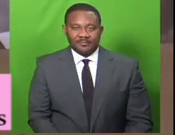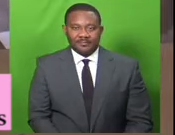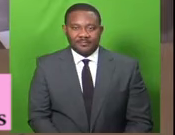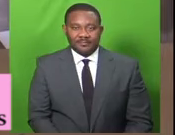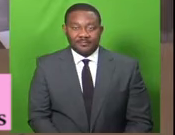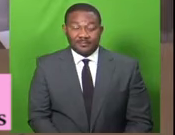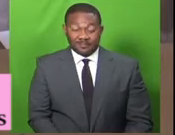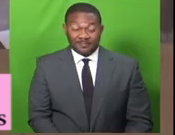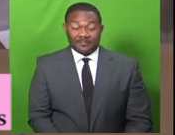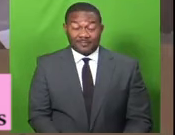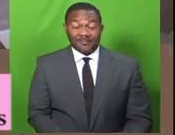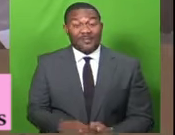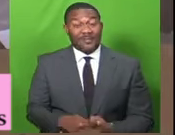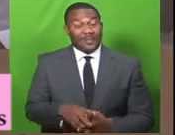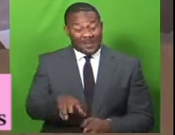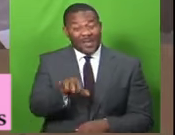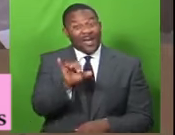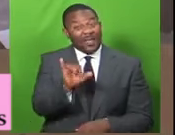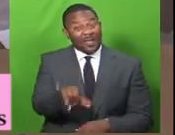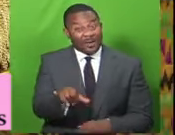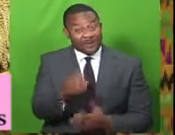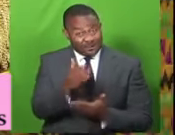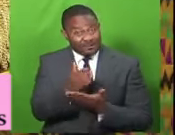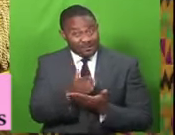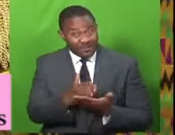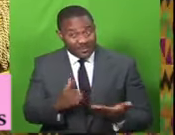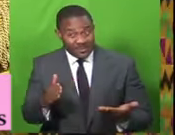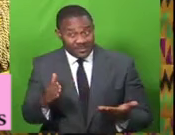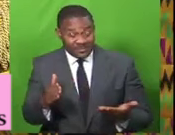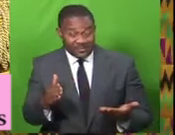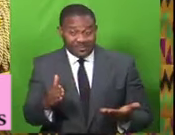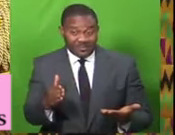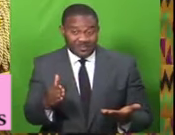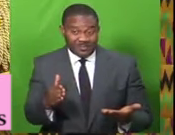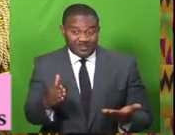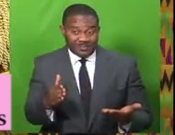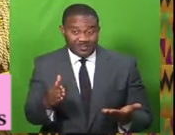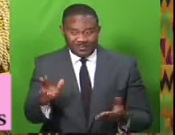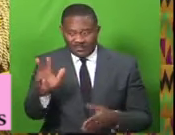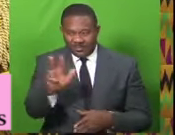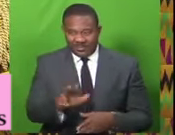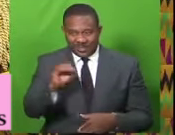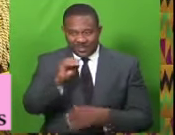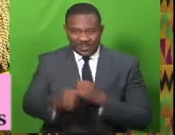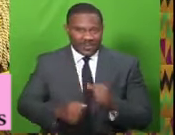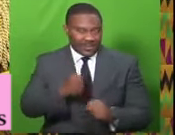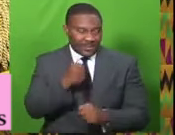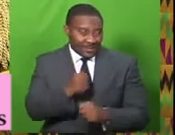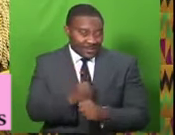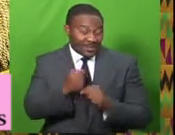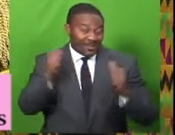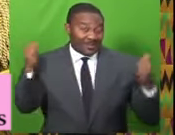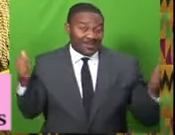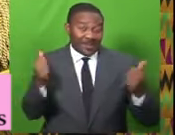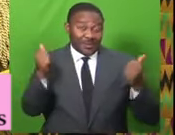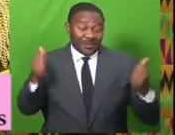this is part of the 30-year celebration.